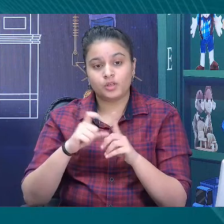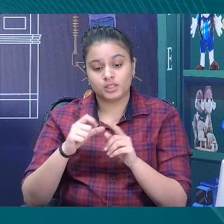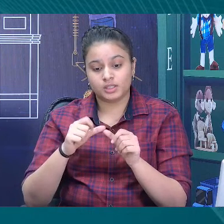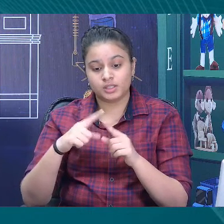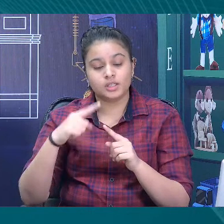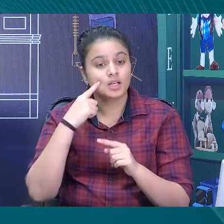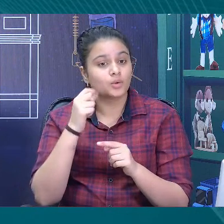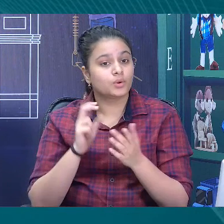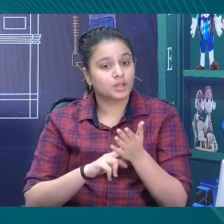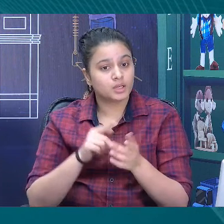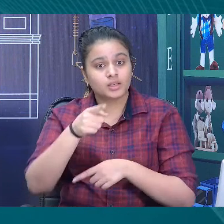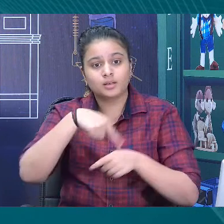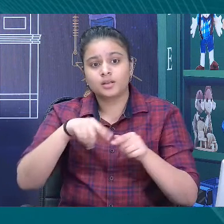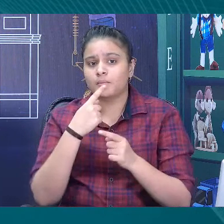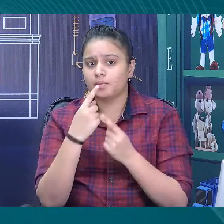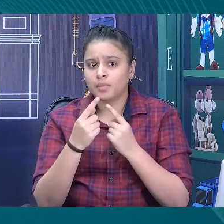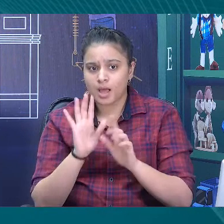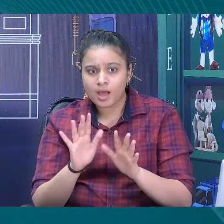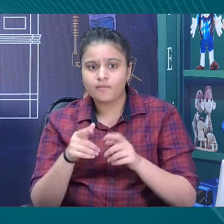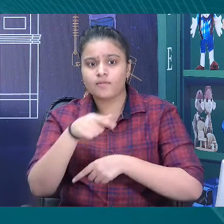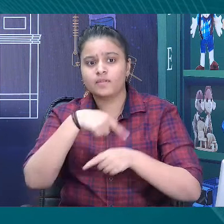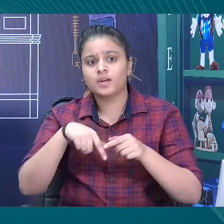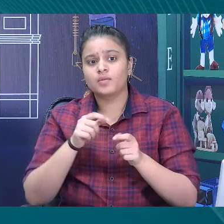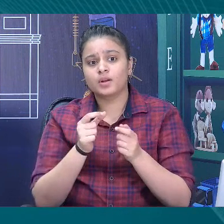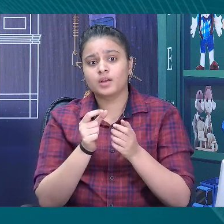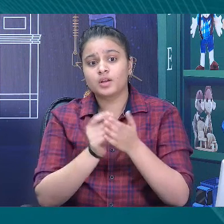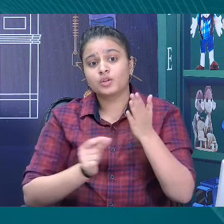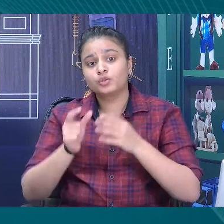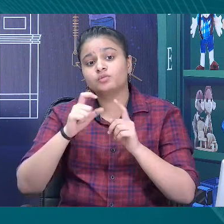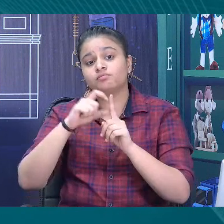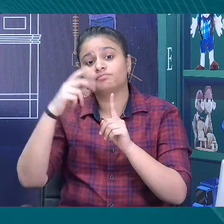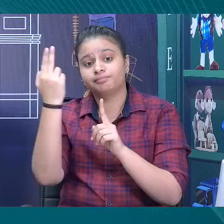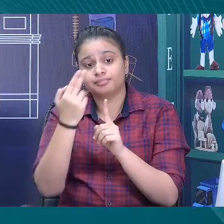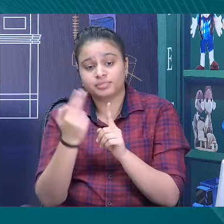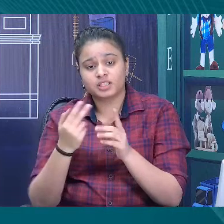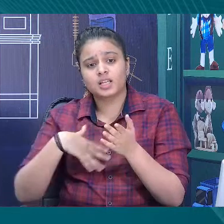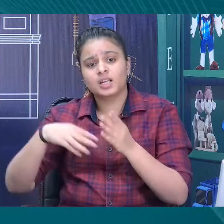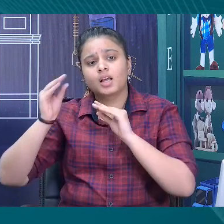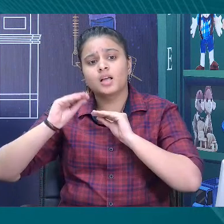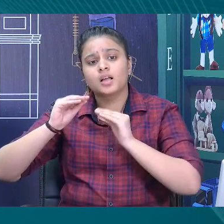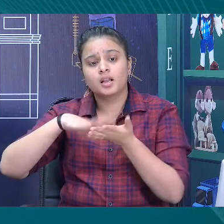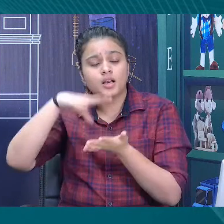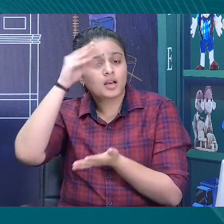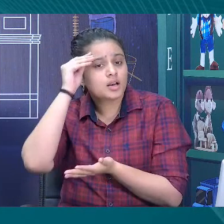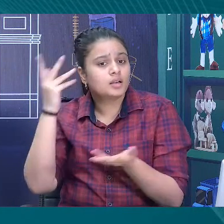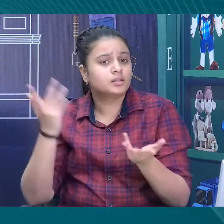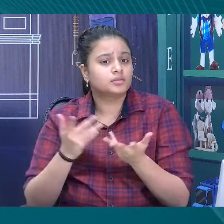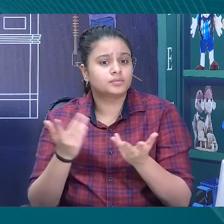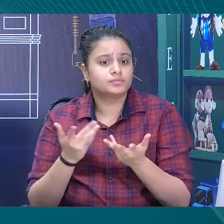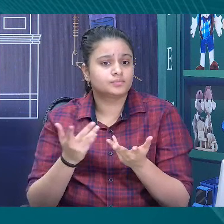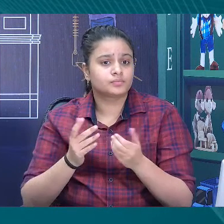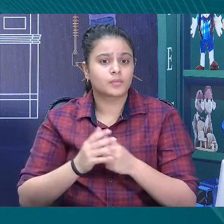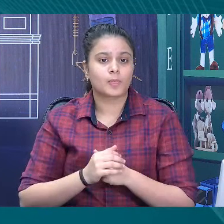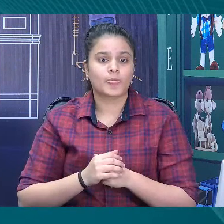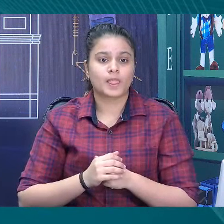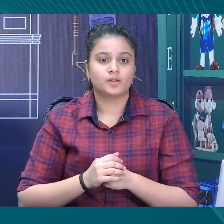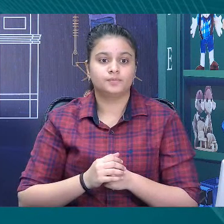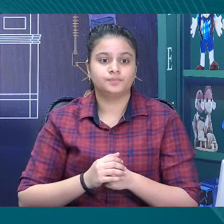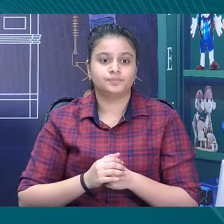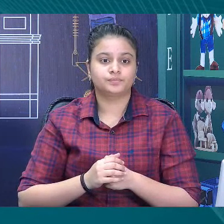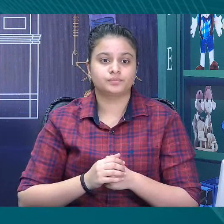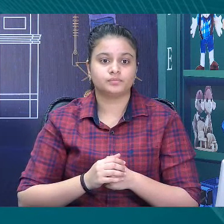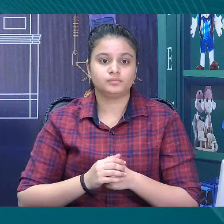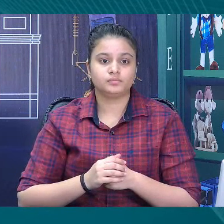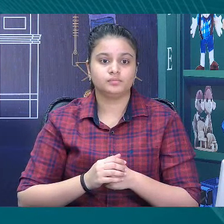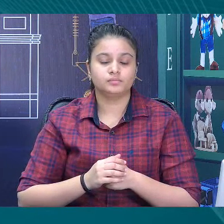learned that using the universal design for learning, we have borrowed from the concept of universal design